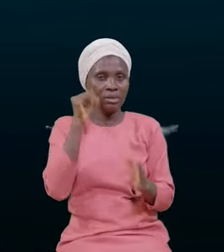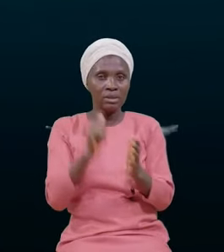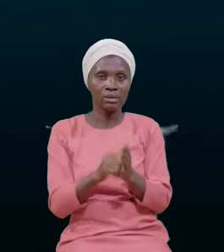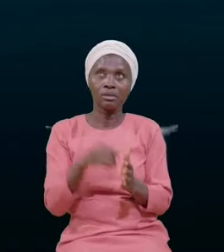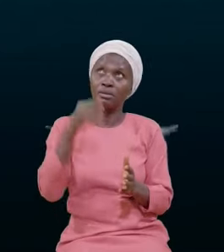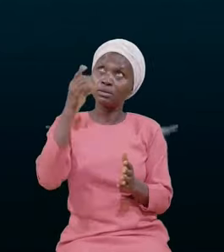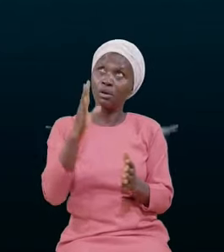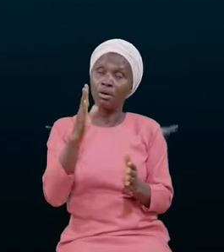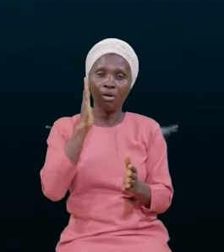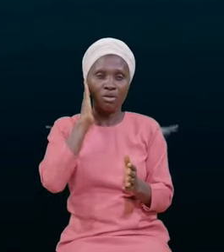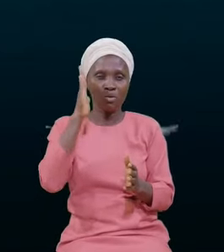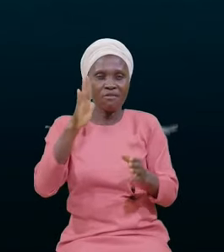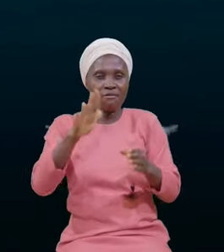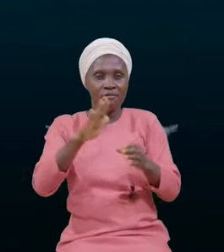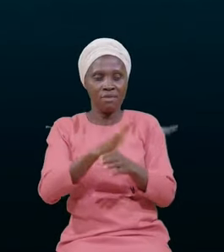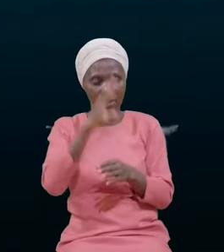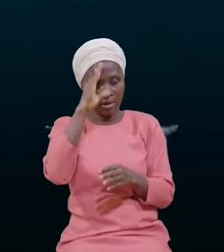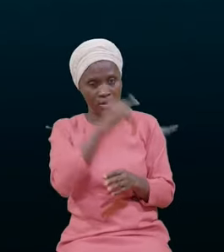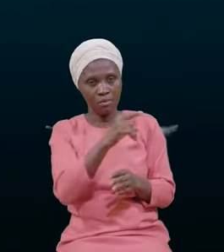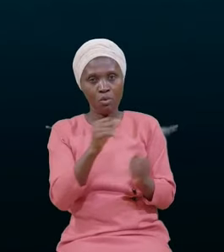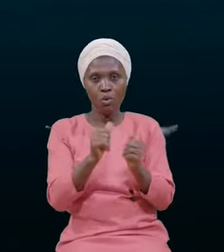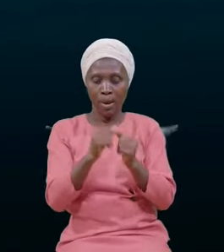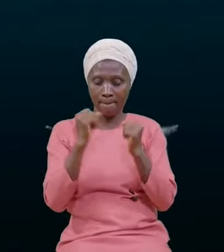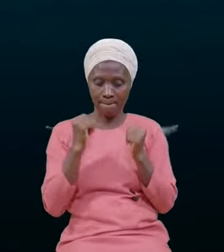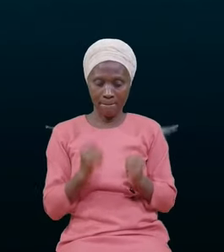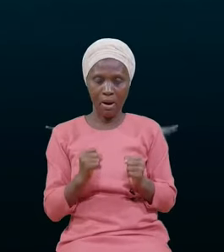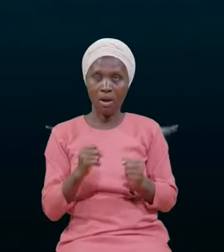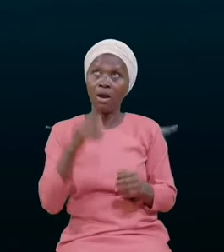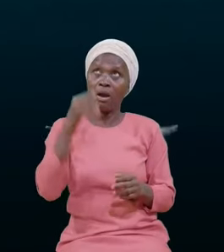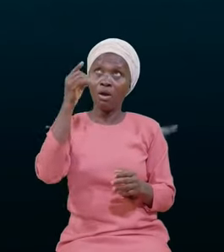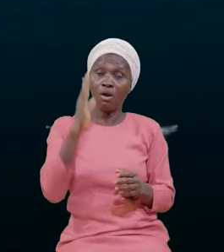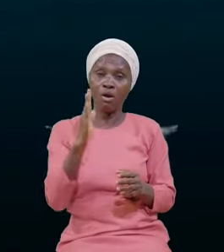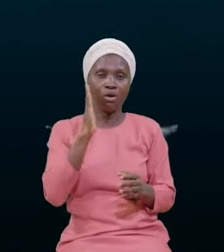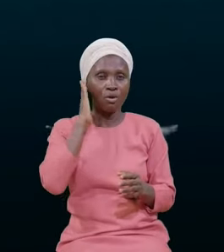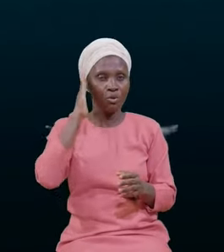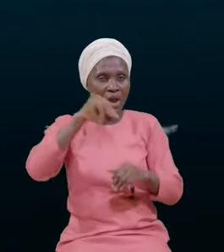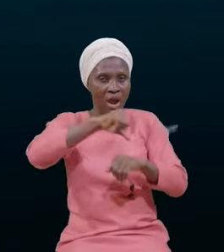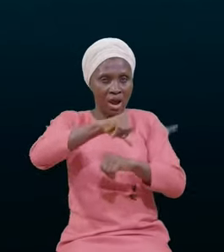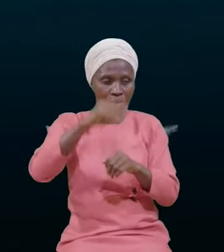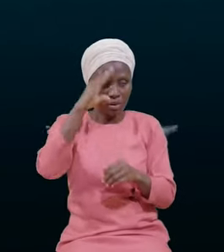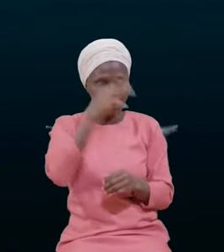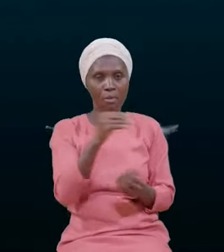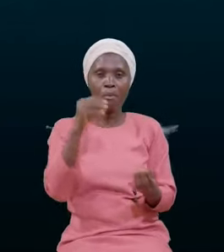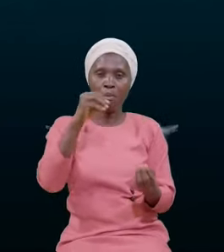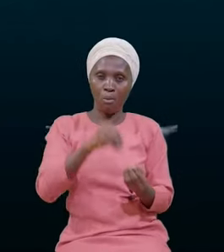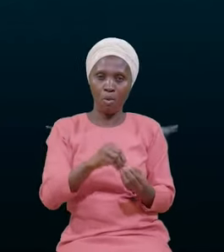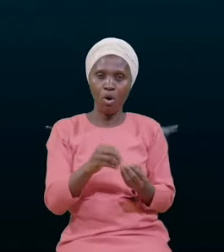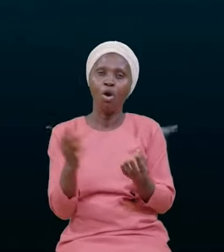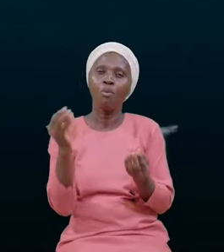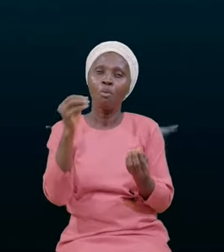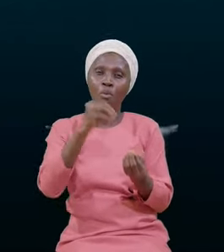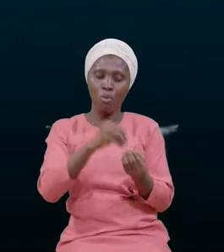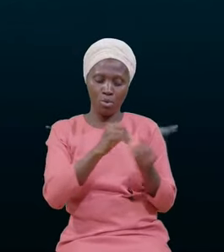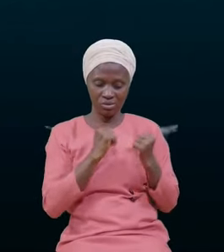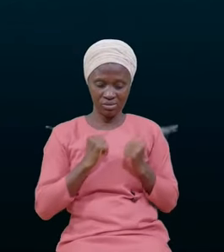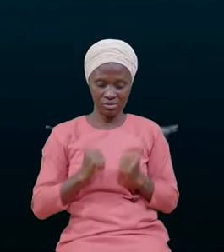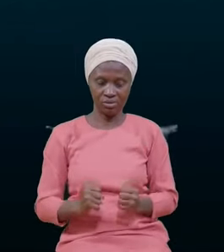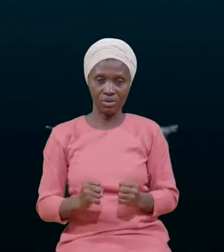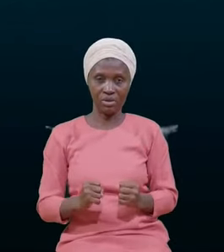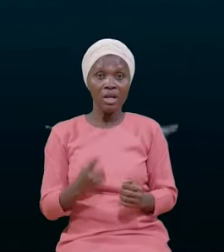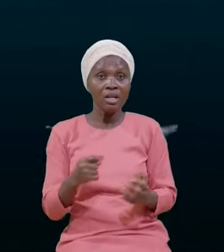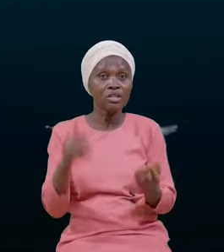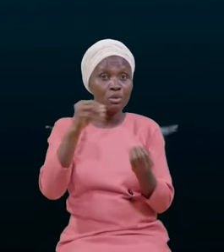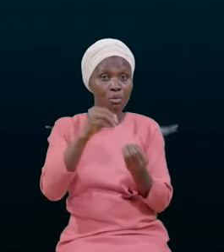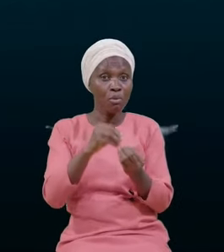anoint him the Lord will give him more grace more strength the more he pray that the the